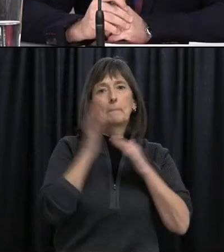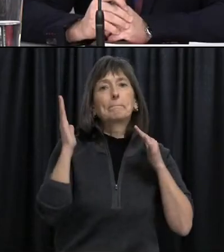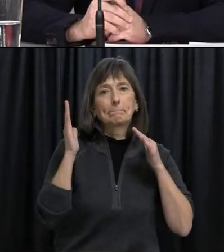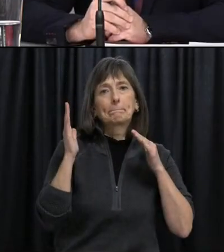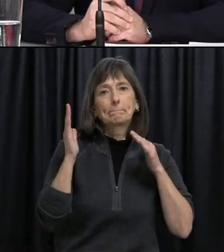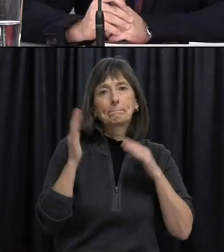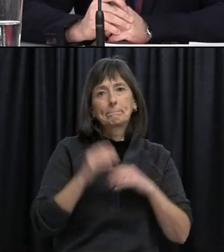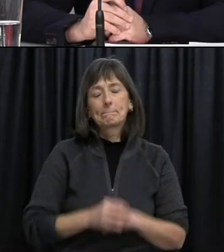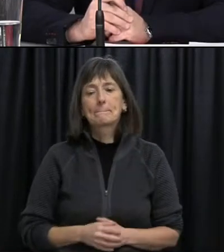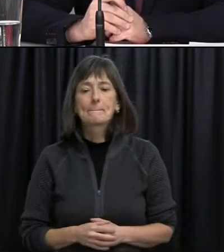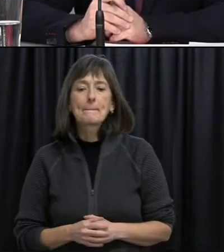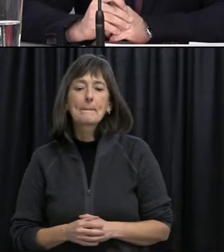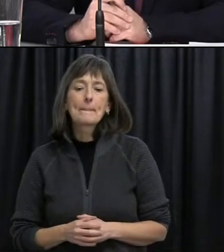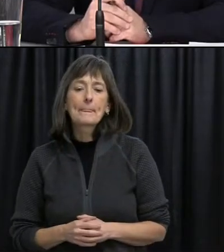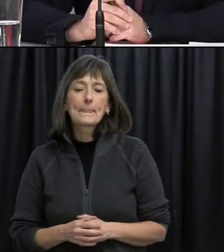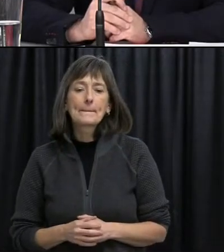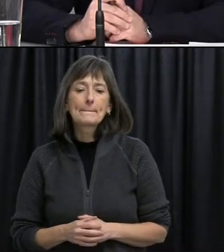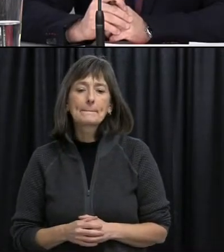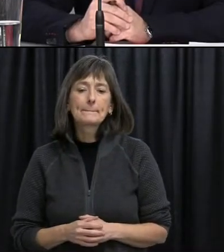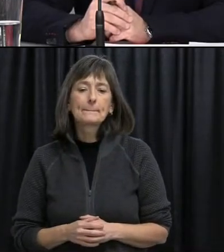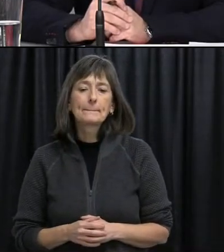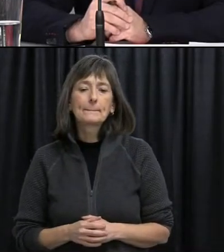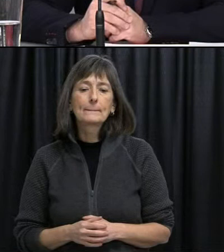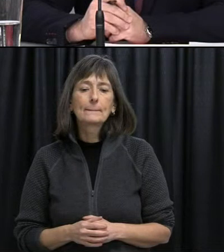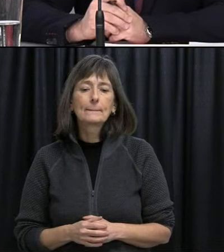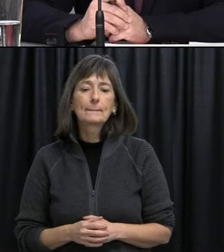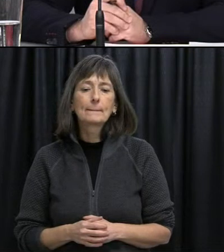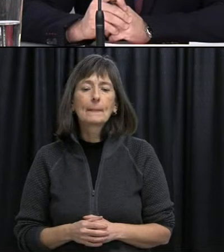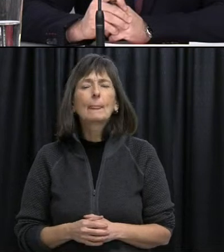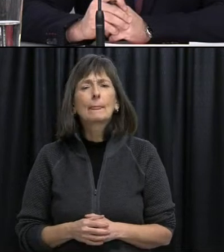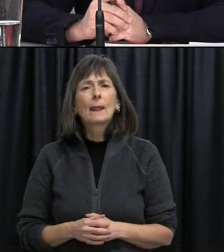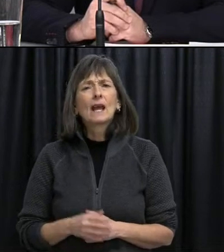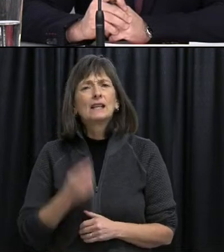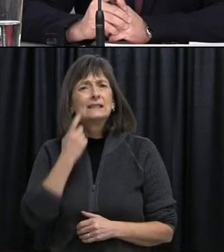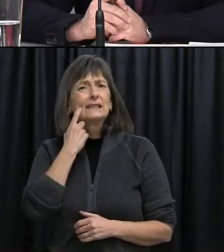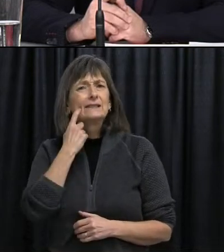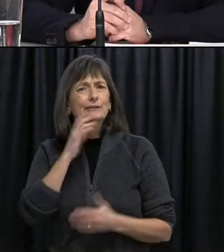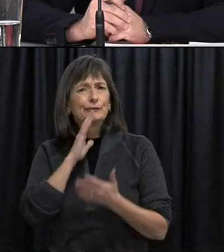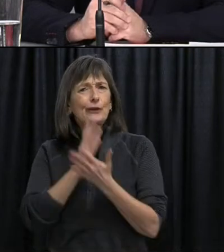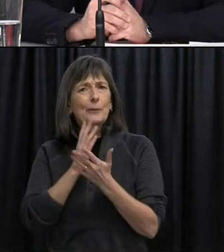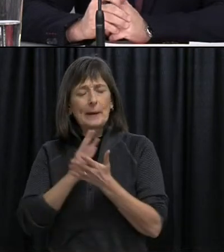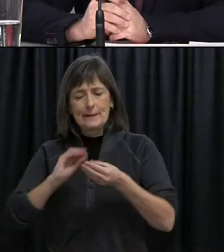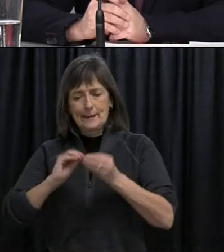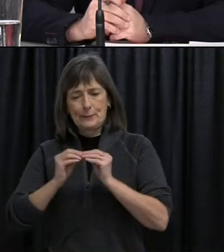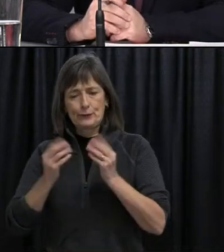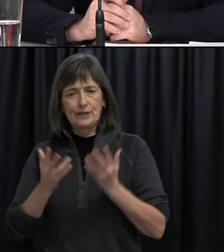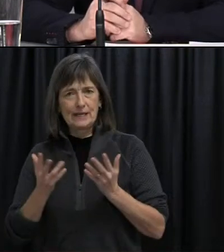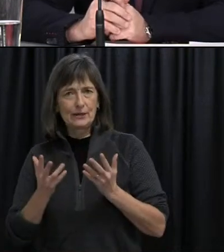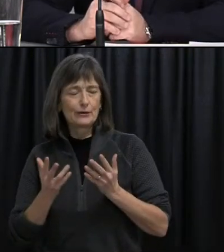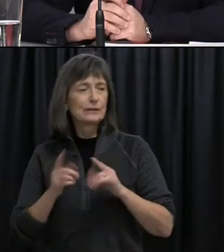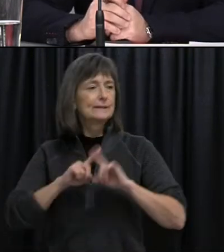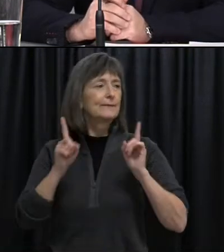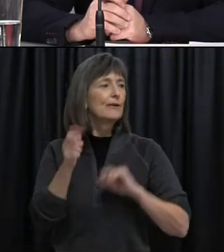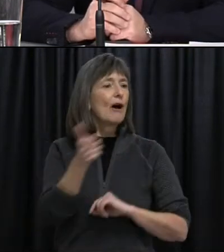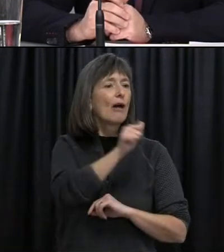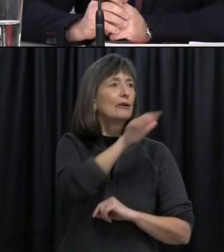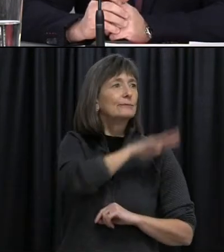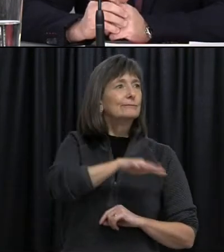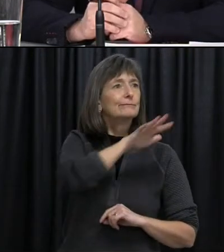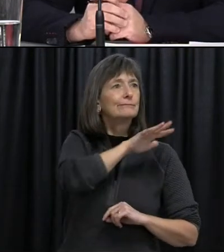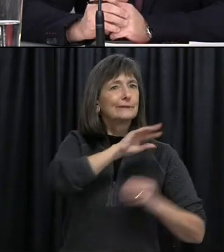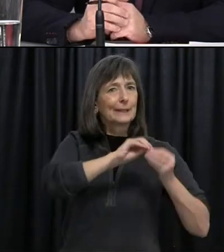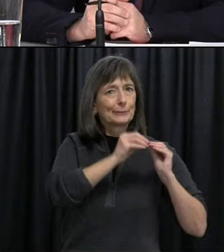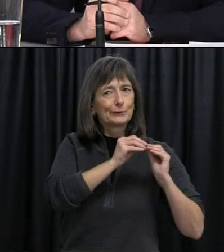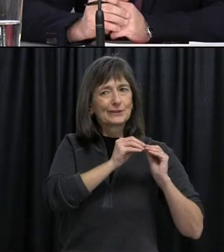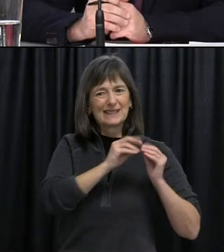Thanks. And I just want to follow up on some of the comments about how the epidemiology here is different, and that's why vaccinations have been a little more of a slow